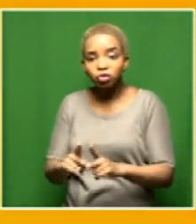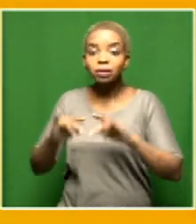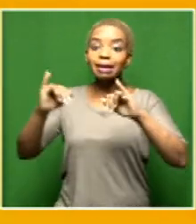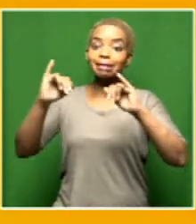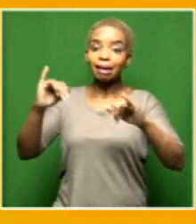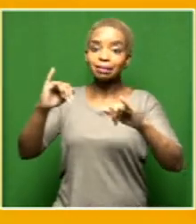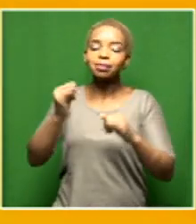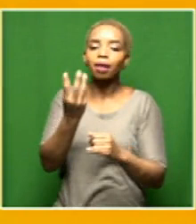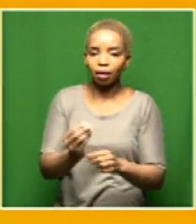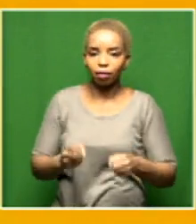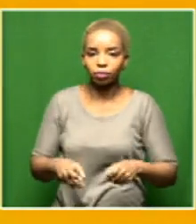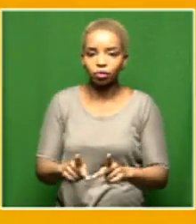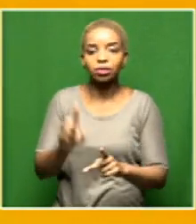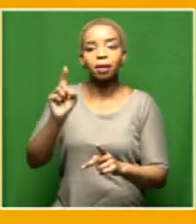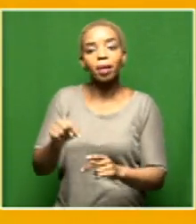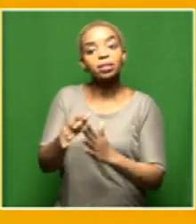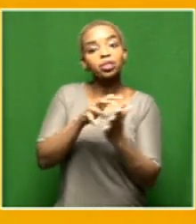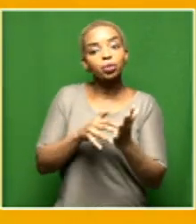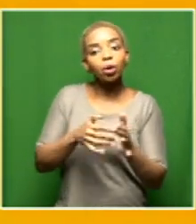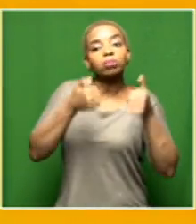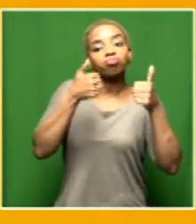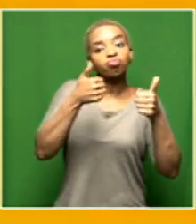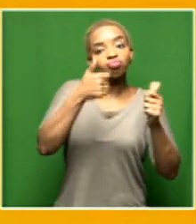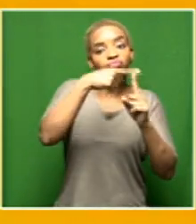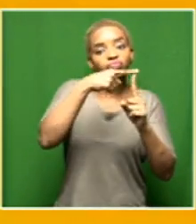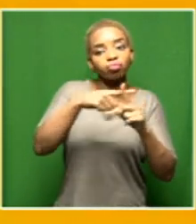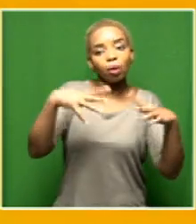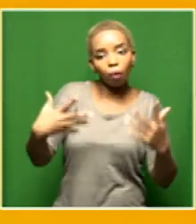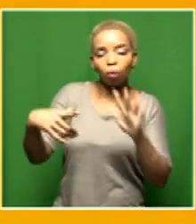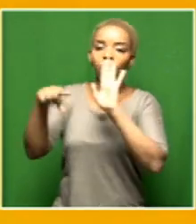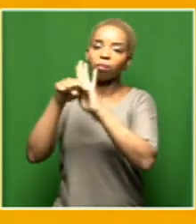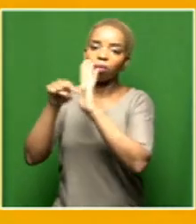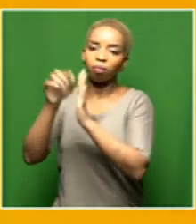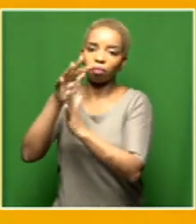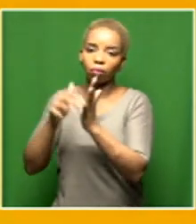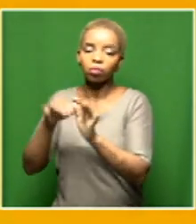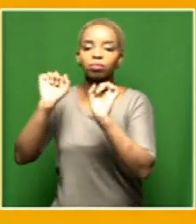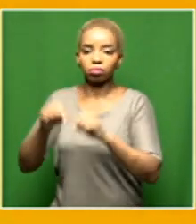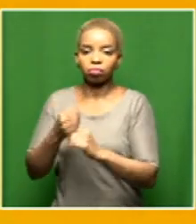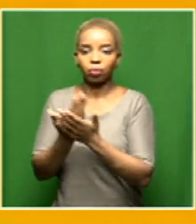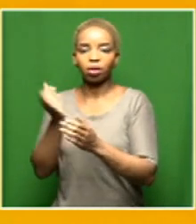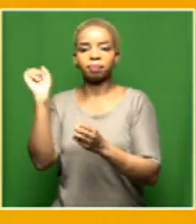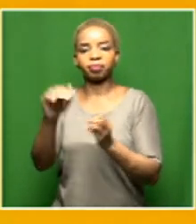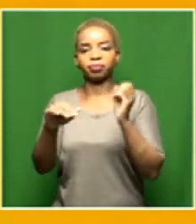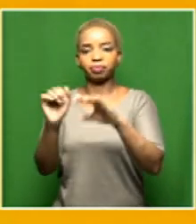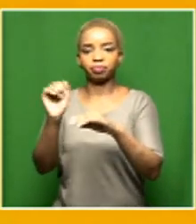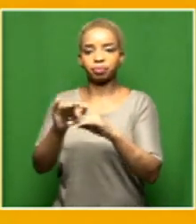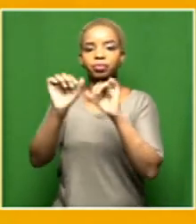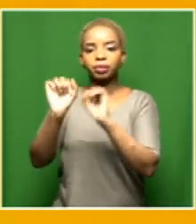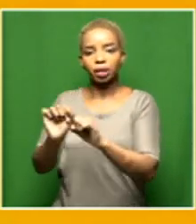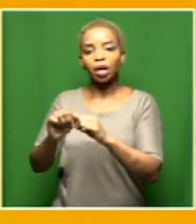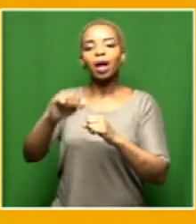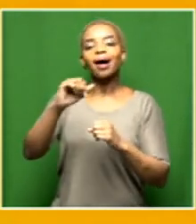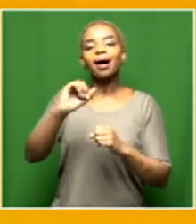has to be good stories and as much as bad or negative stories. That was Dawn Robertson talking to us about the Constitution Hill COVID-19 Digital